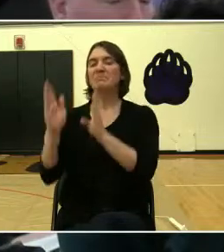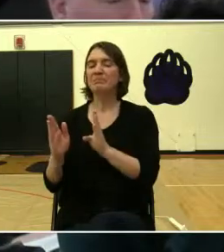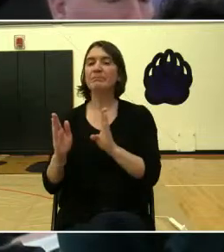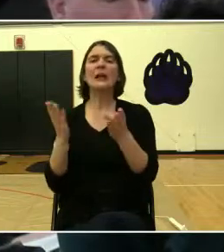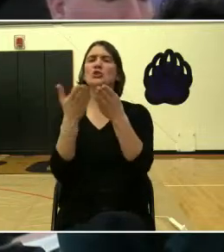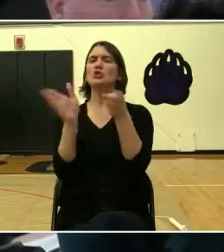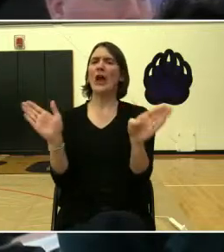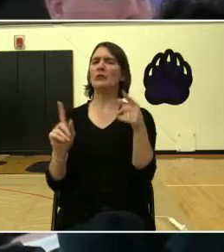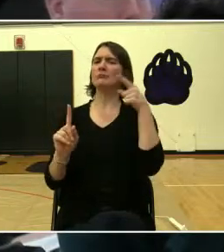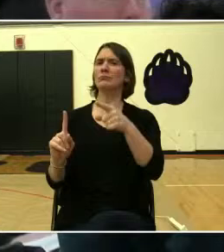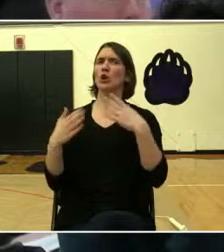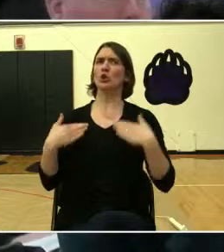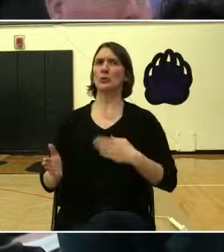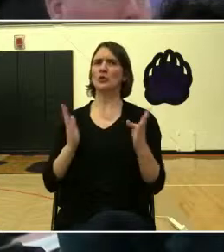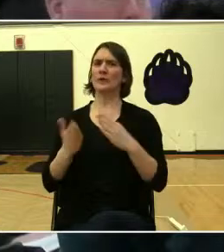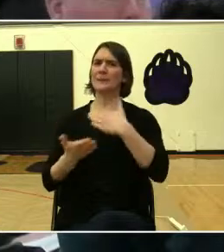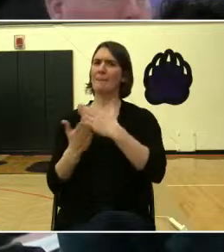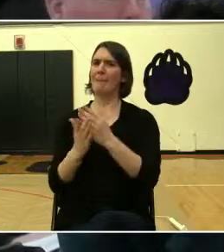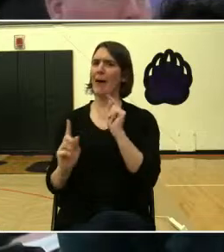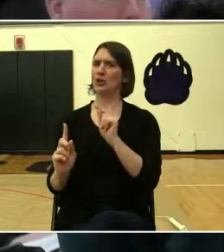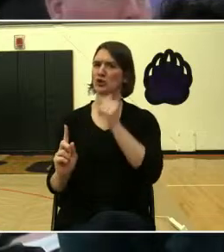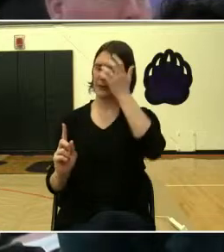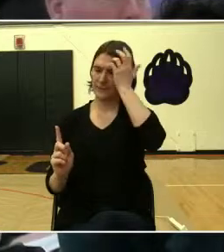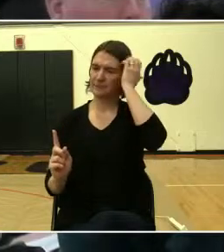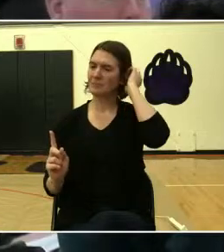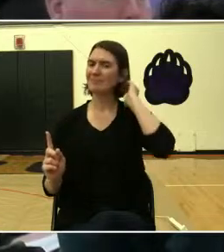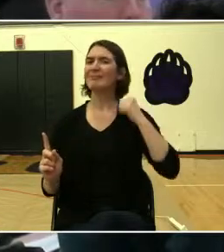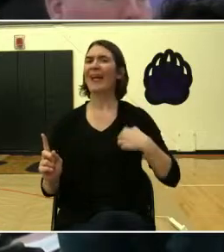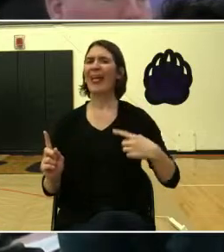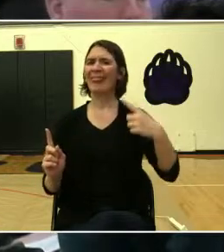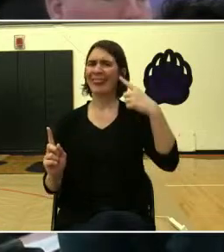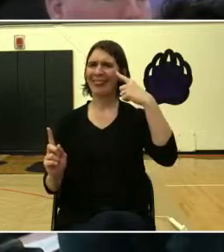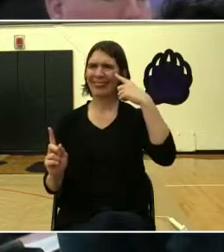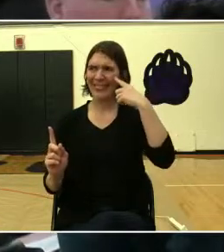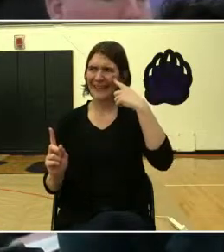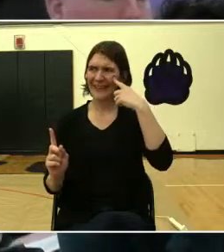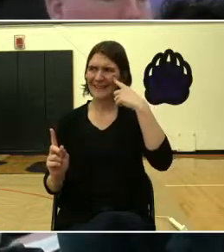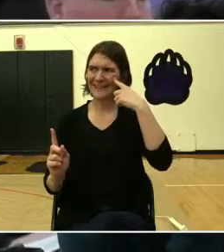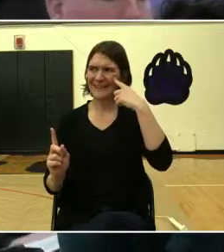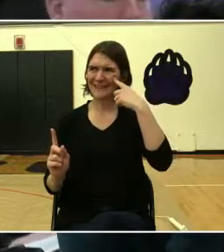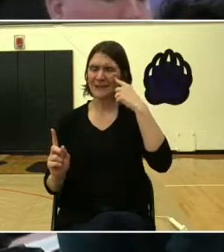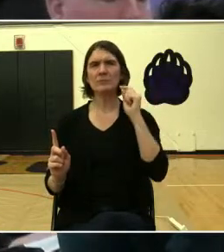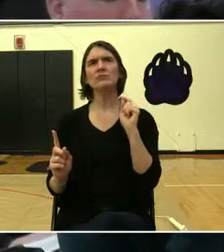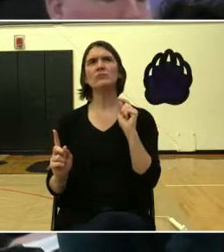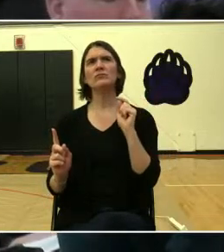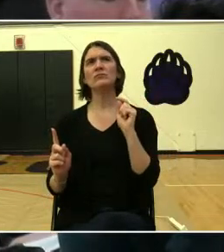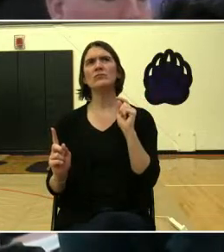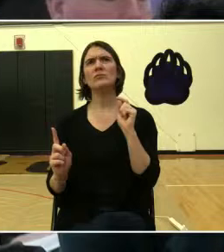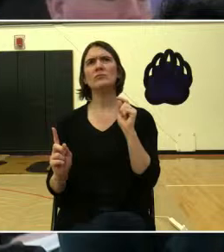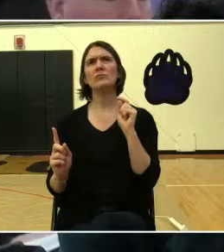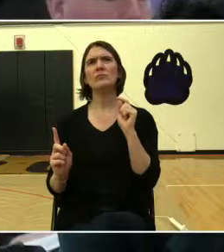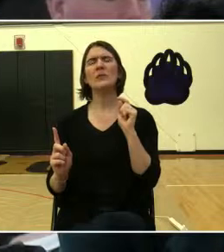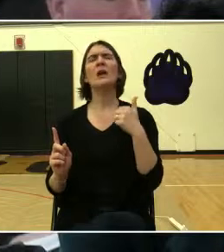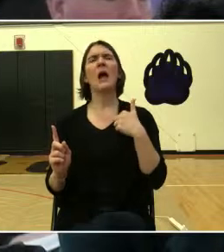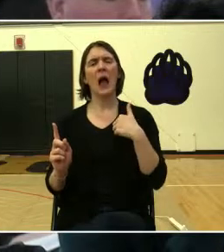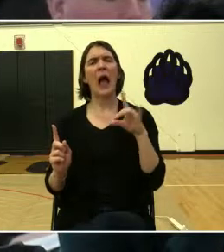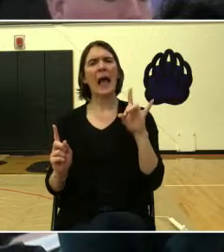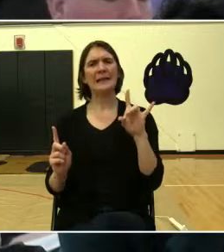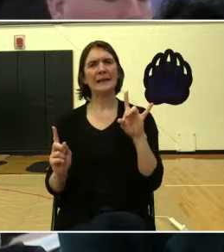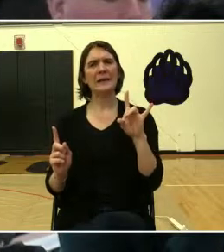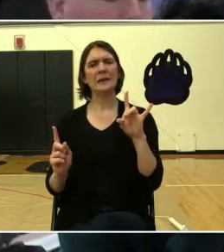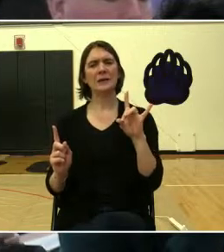generally to Human Services um I think I made some I made a I was expressed